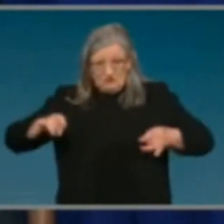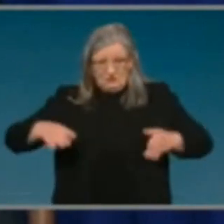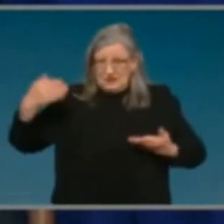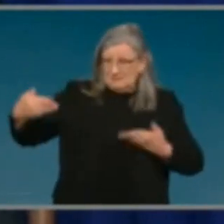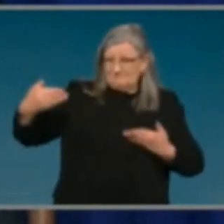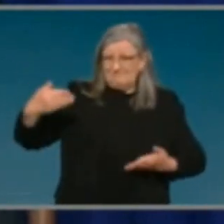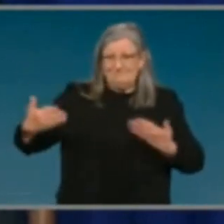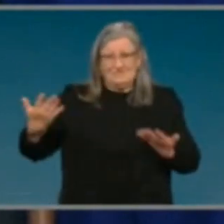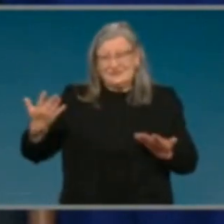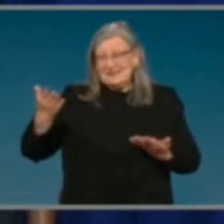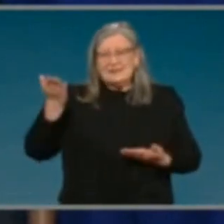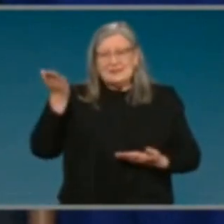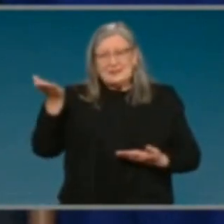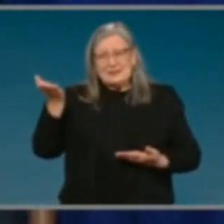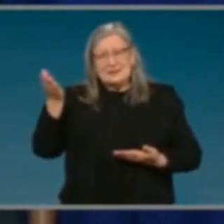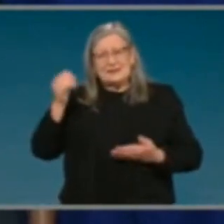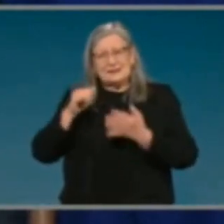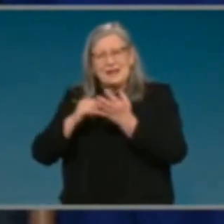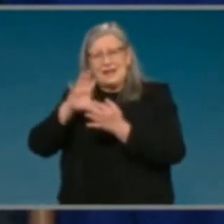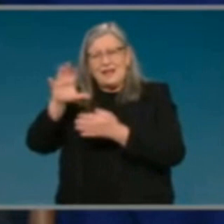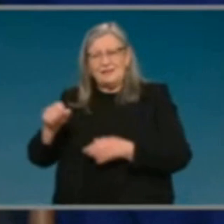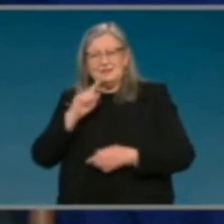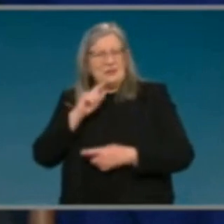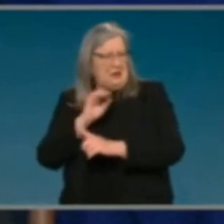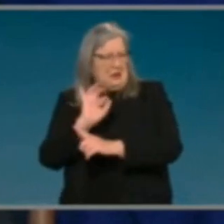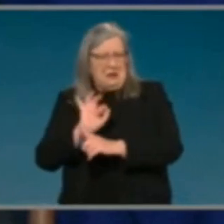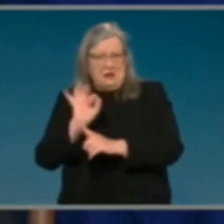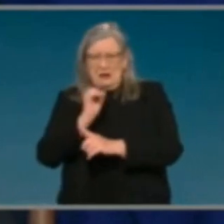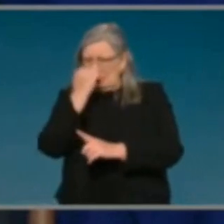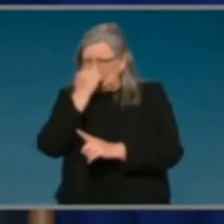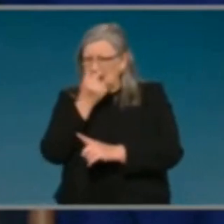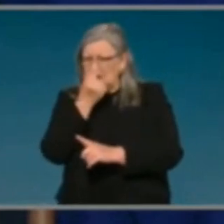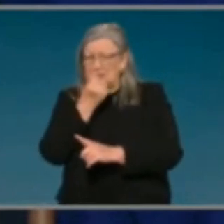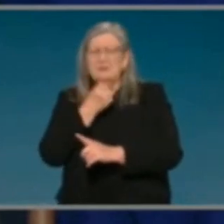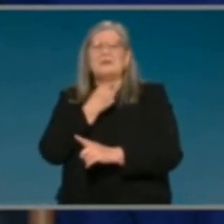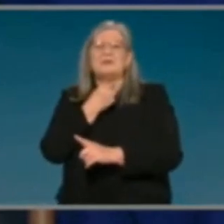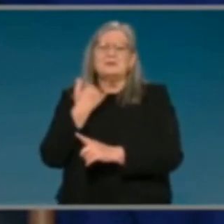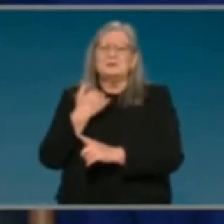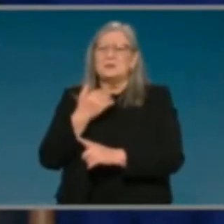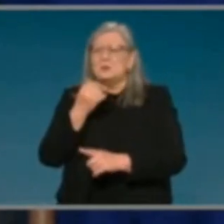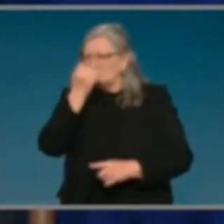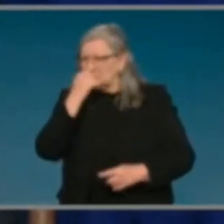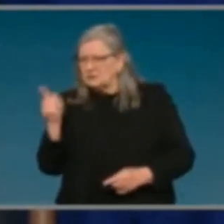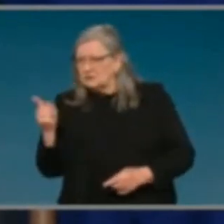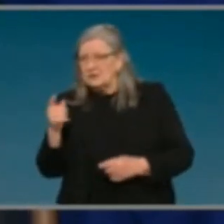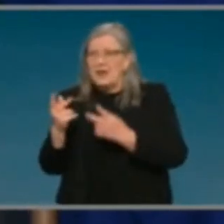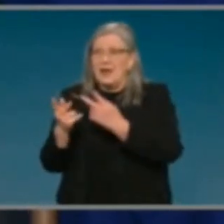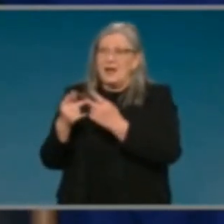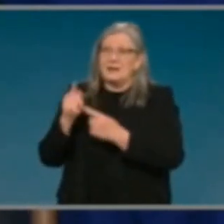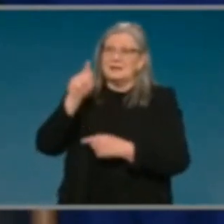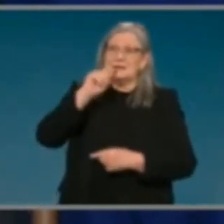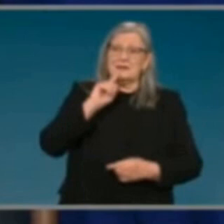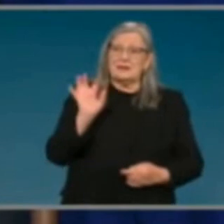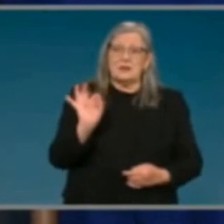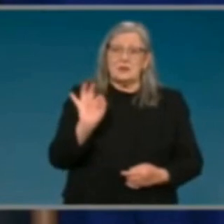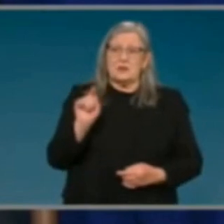mostly mild. Other information we have is that hospitalisation rates are increasing. So we need to get further information there, and